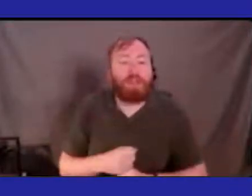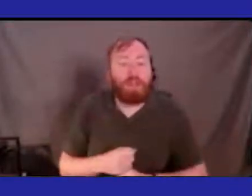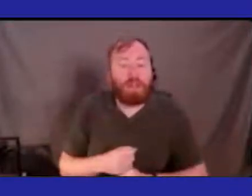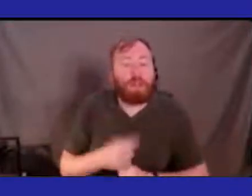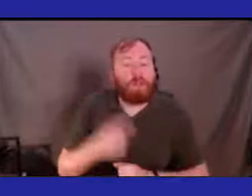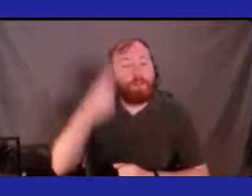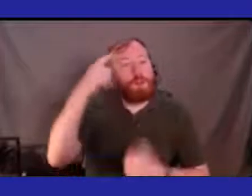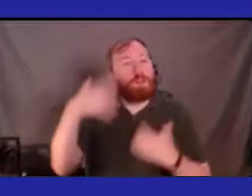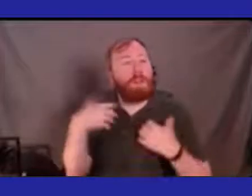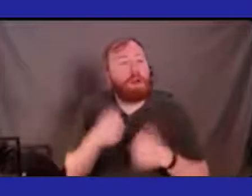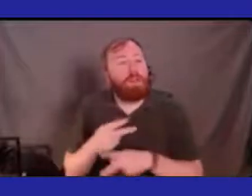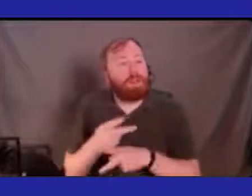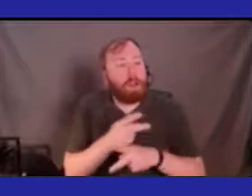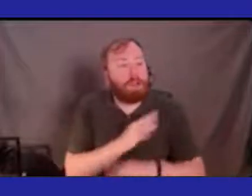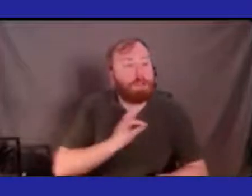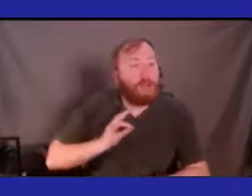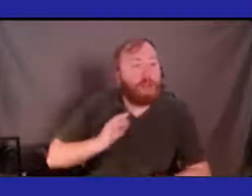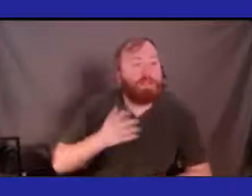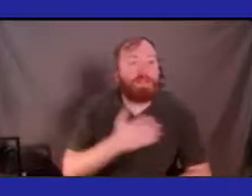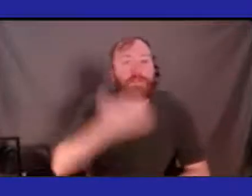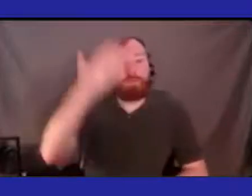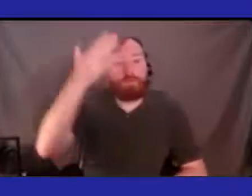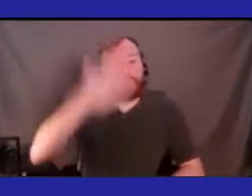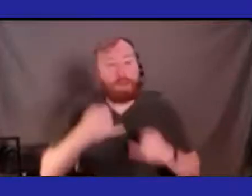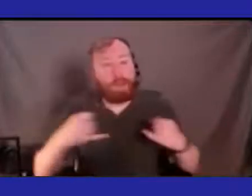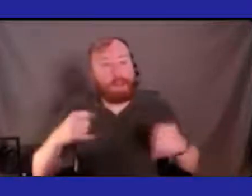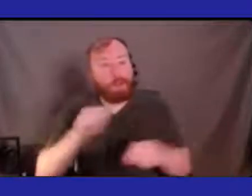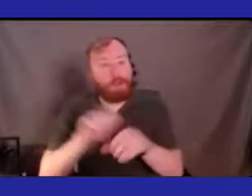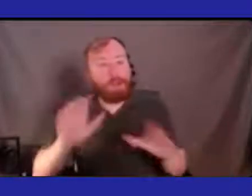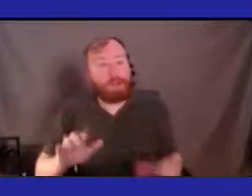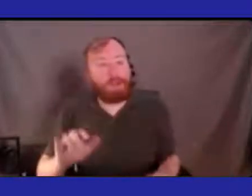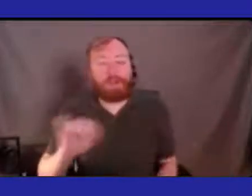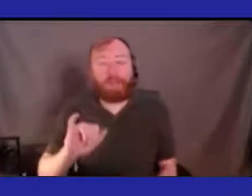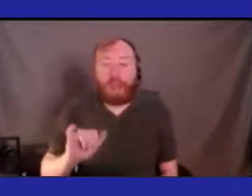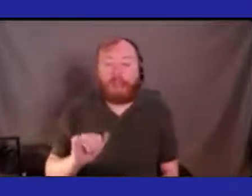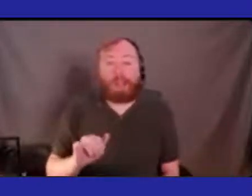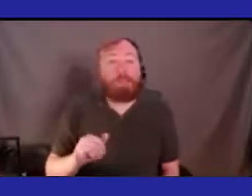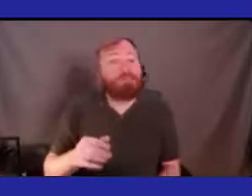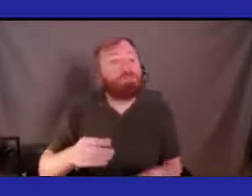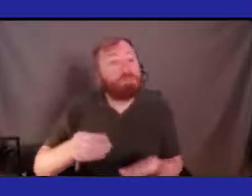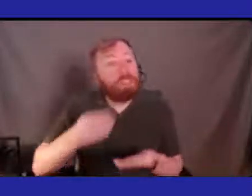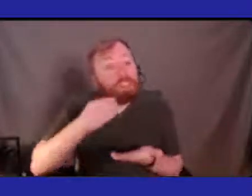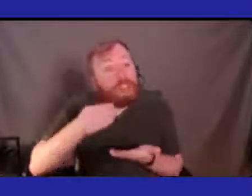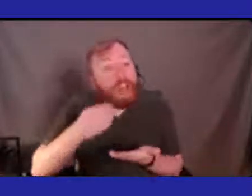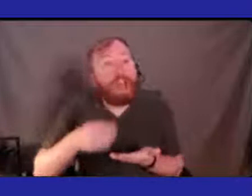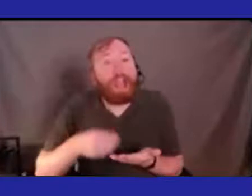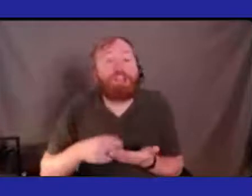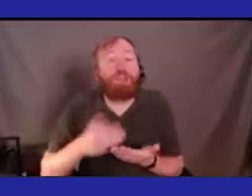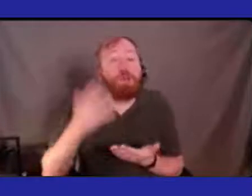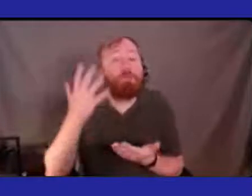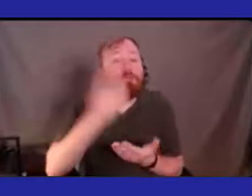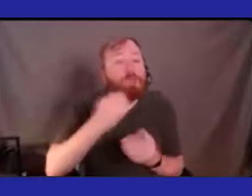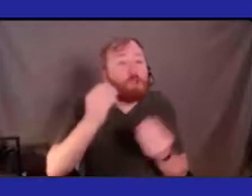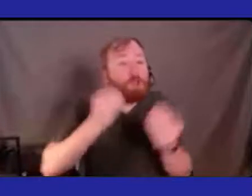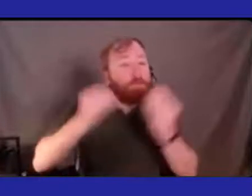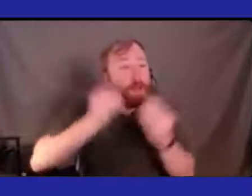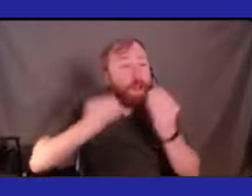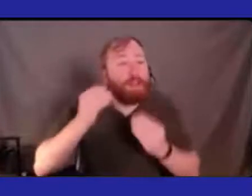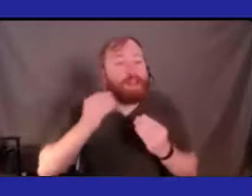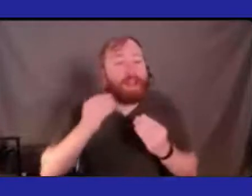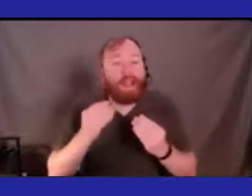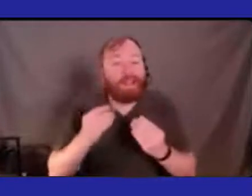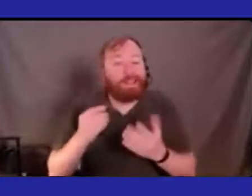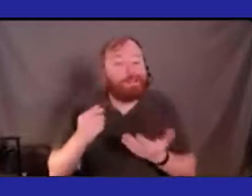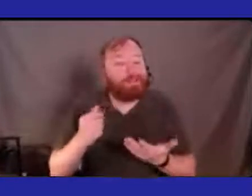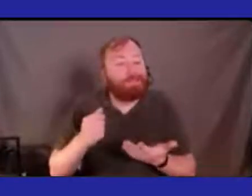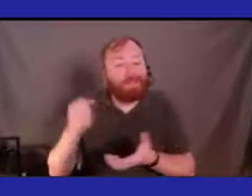the healthcare staff and frontline workers, such as snacks, beauty products, samples, and donations listed